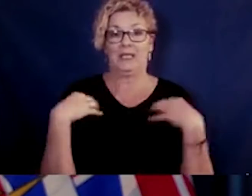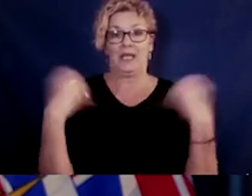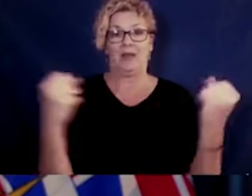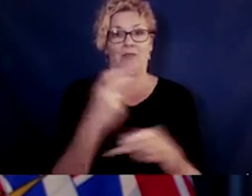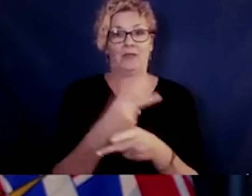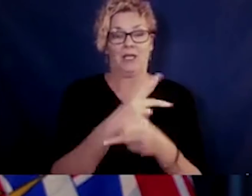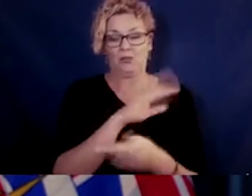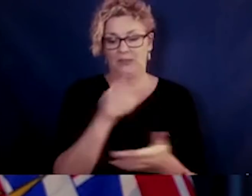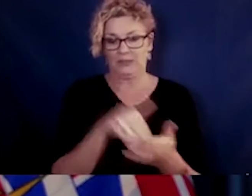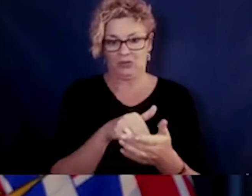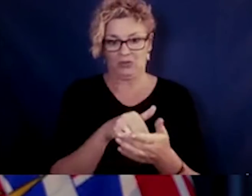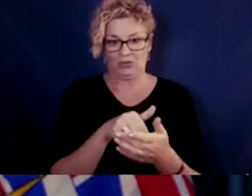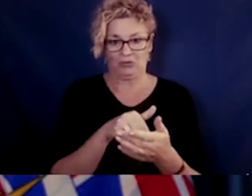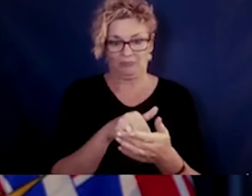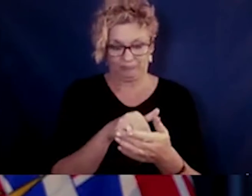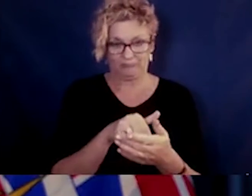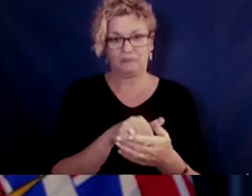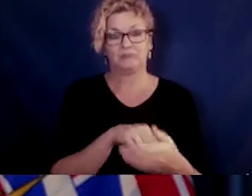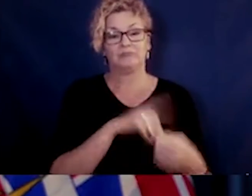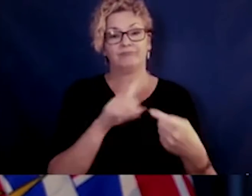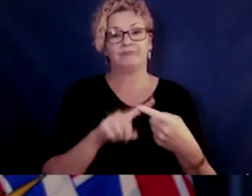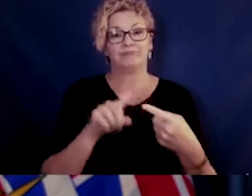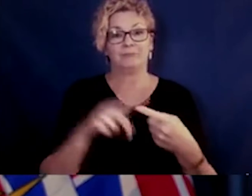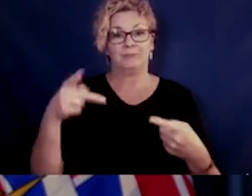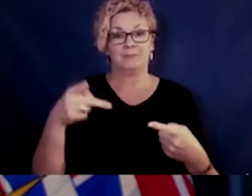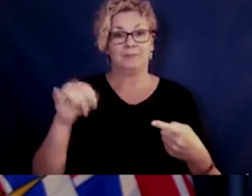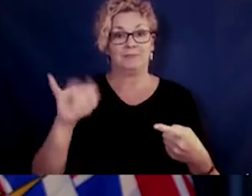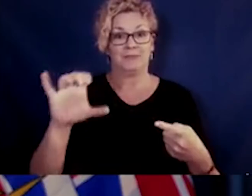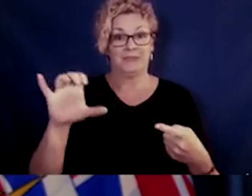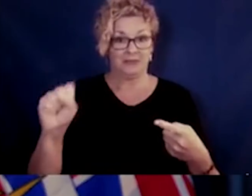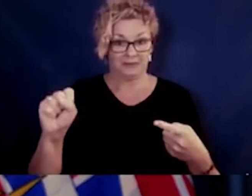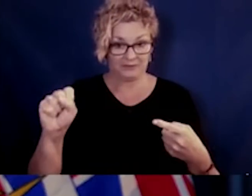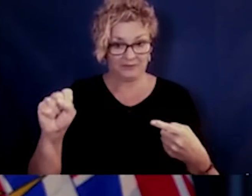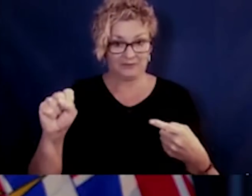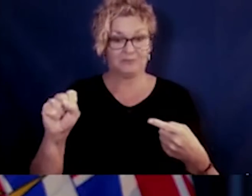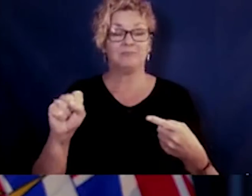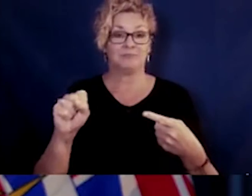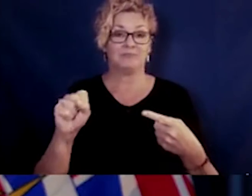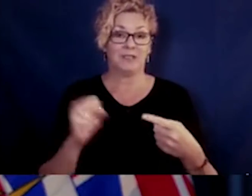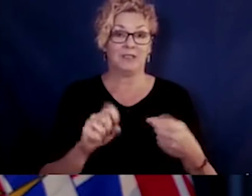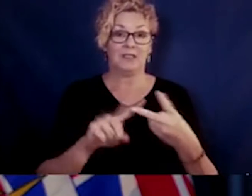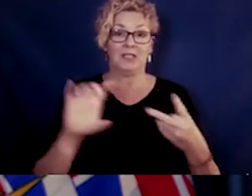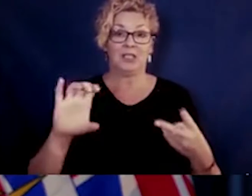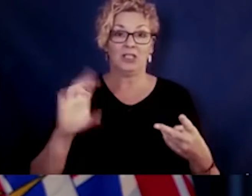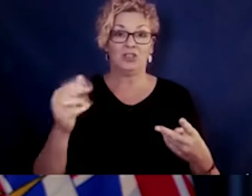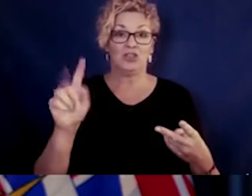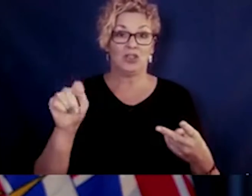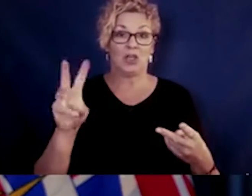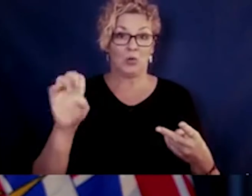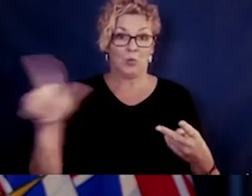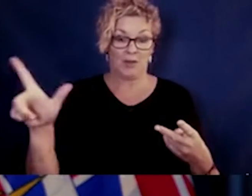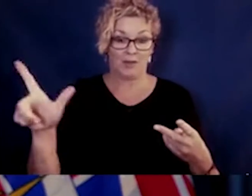community exposure events, and those again are posted both on websites and on the Health Authority websites and the BC CDC